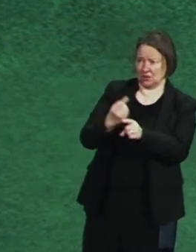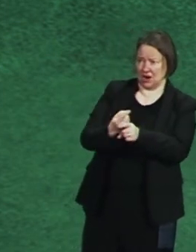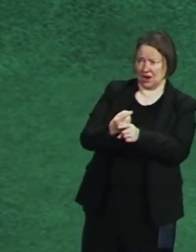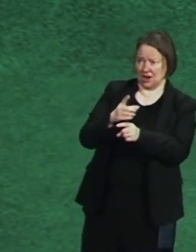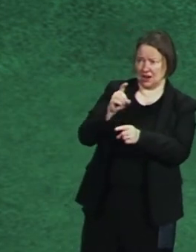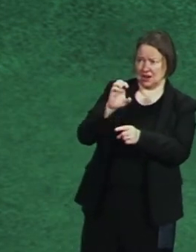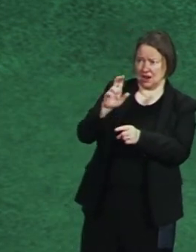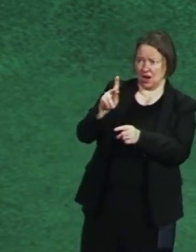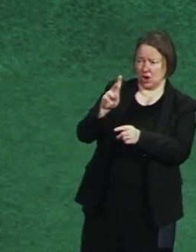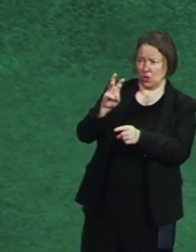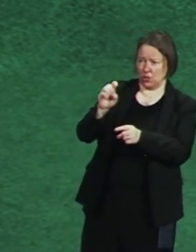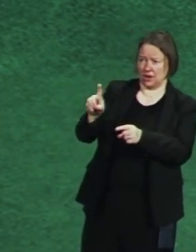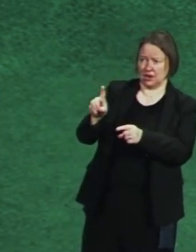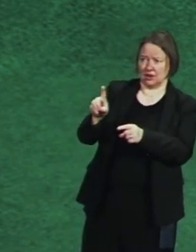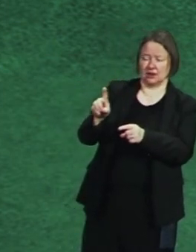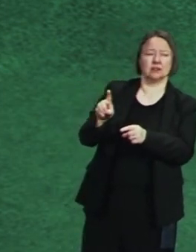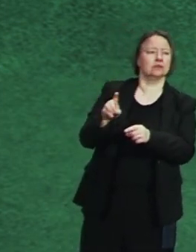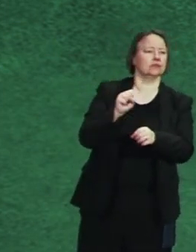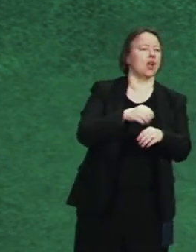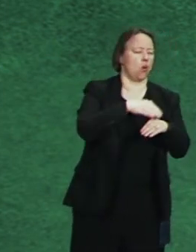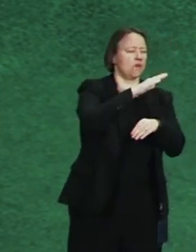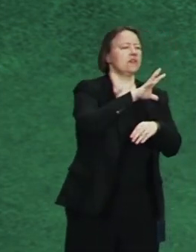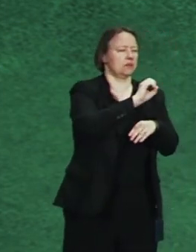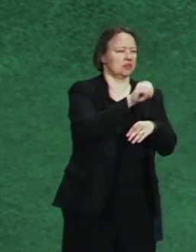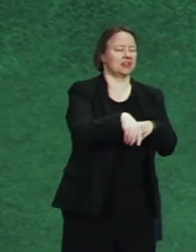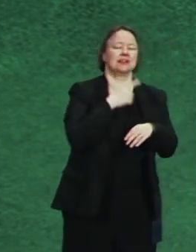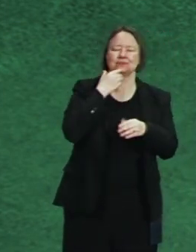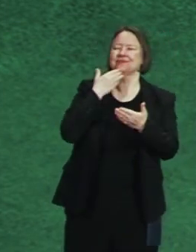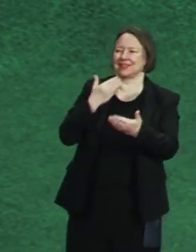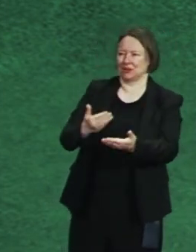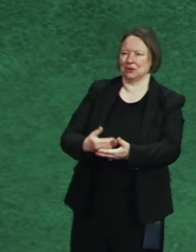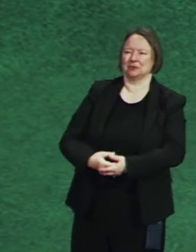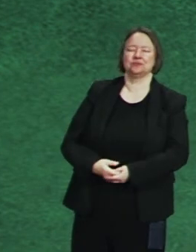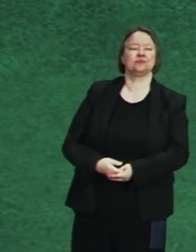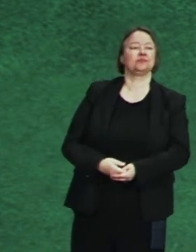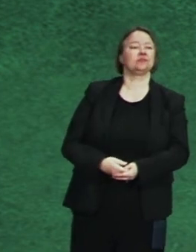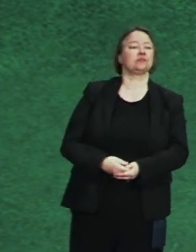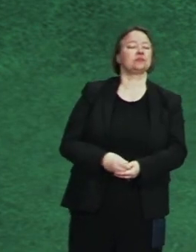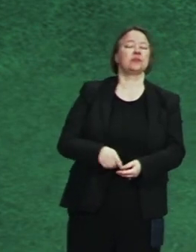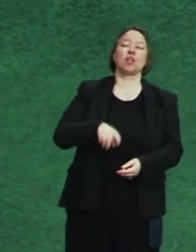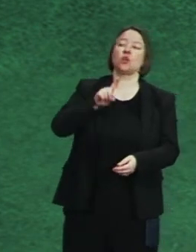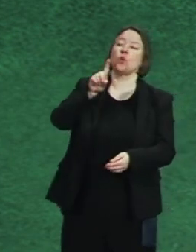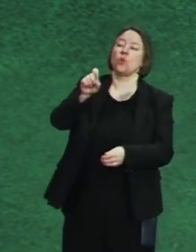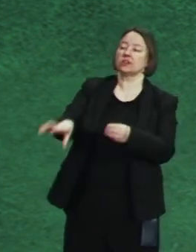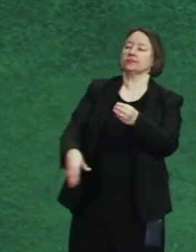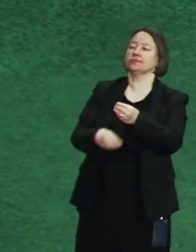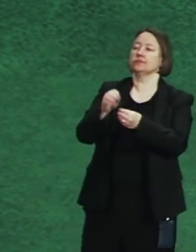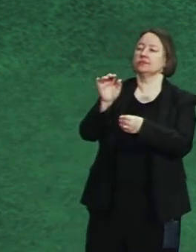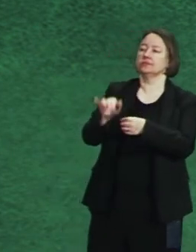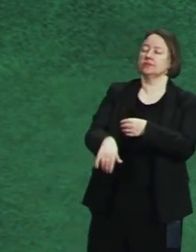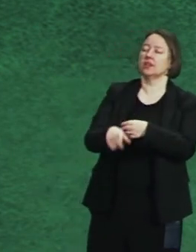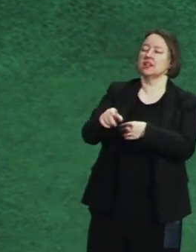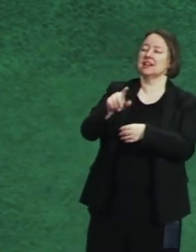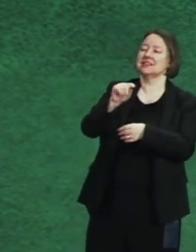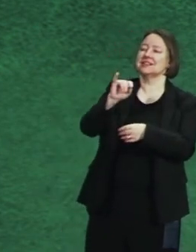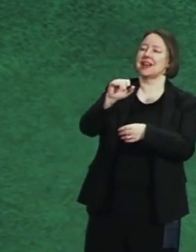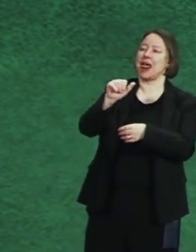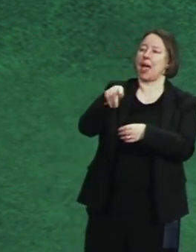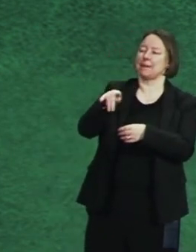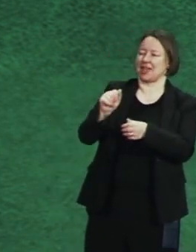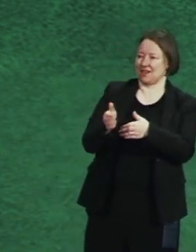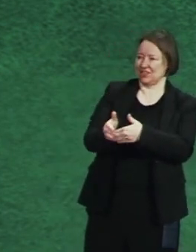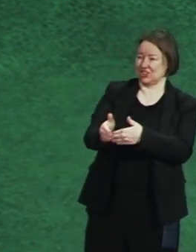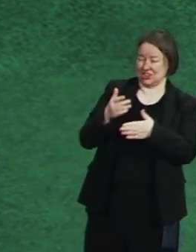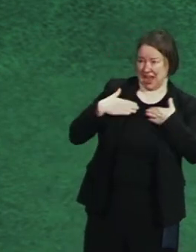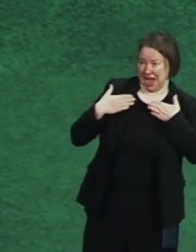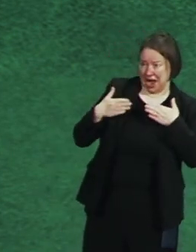duckweed? So yeah, we'll push it to 50%. Okay, thank you. And a question following on from that. So the tilapia is quite